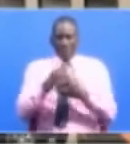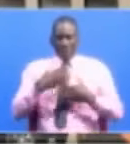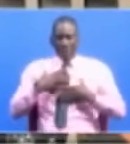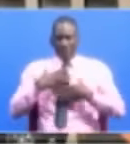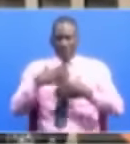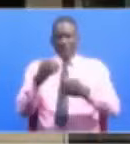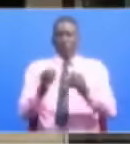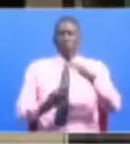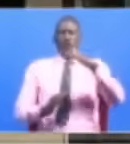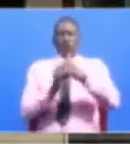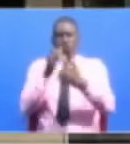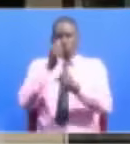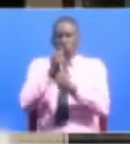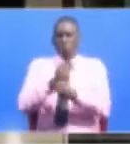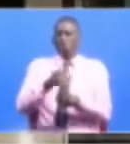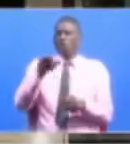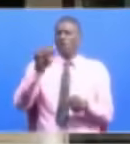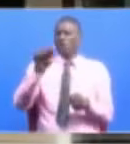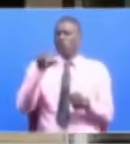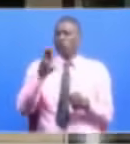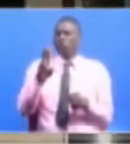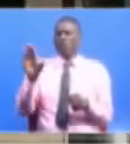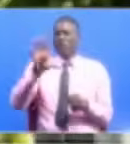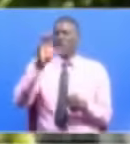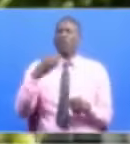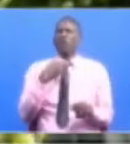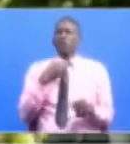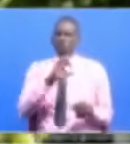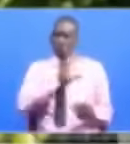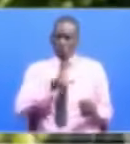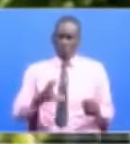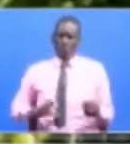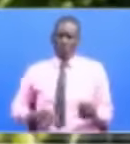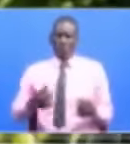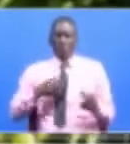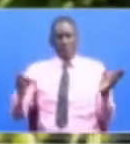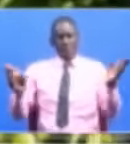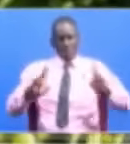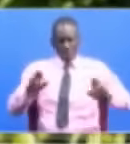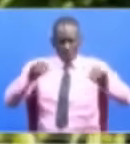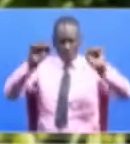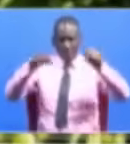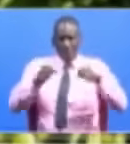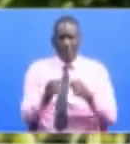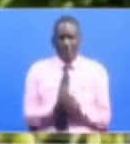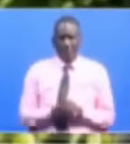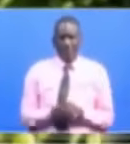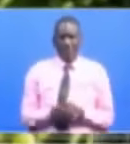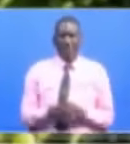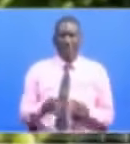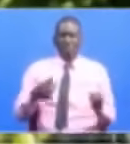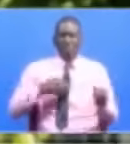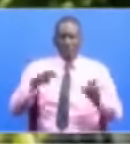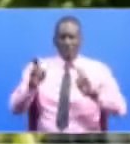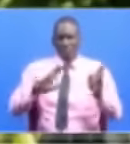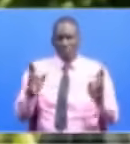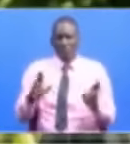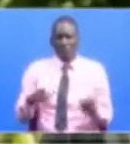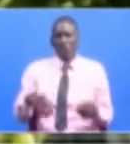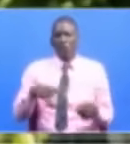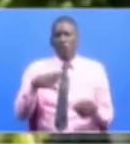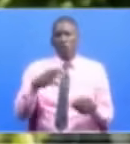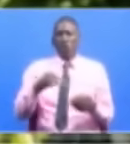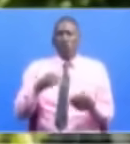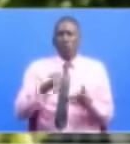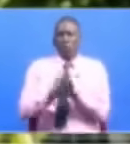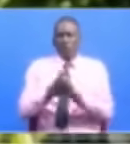for the top job at the African Union Commission. I'm ready, yes, to go for the